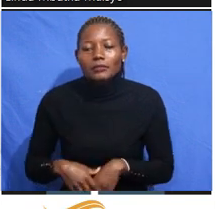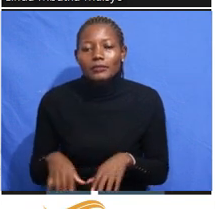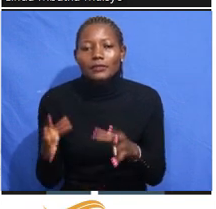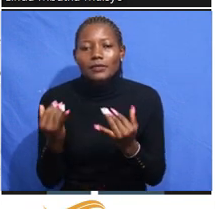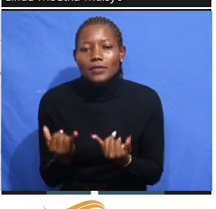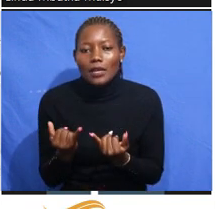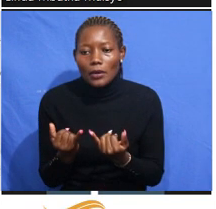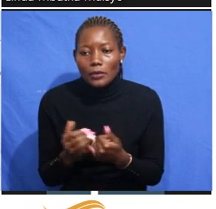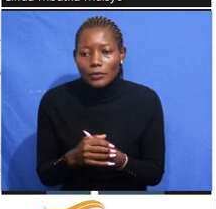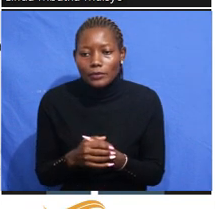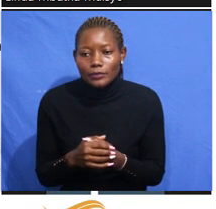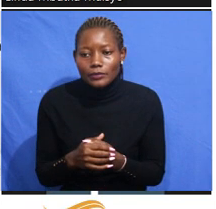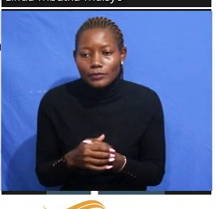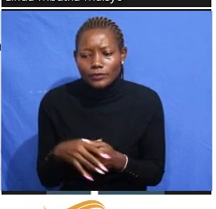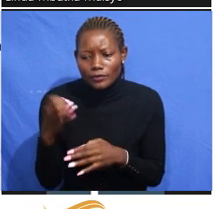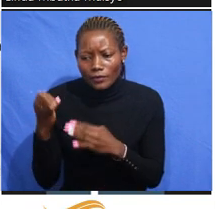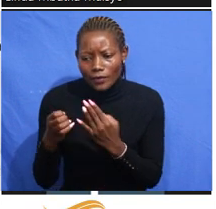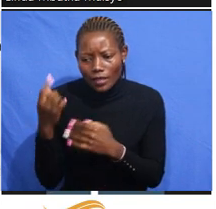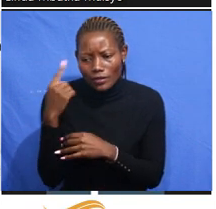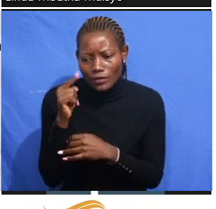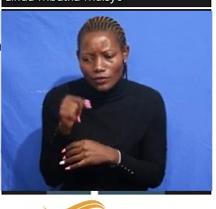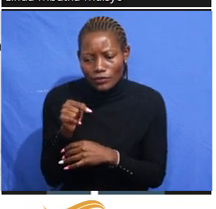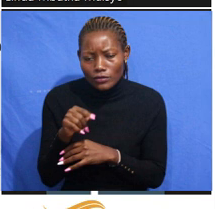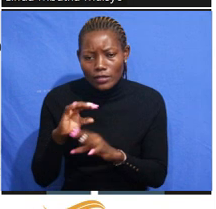Expected learning outcomes at the end of the course,